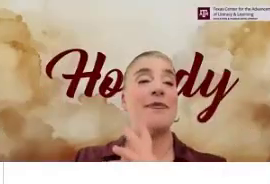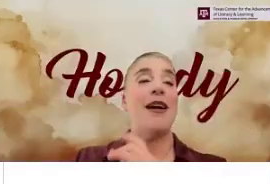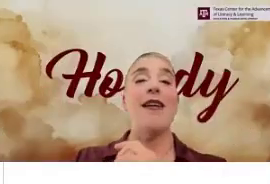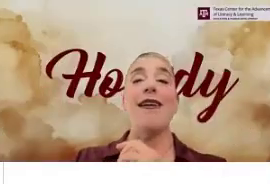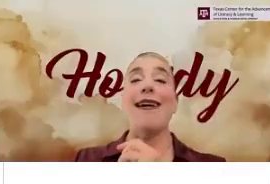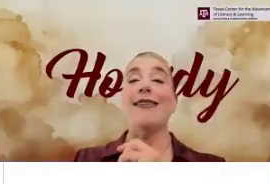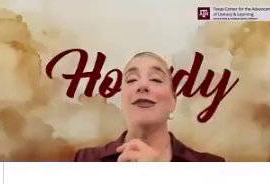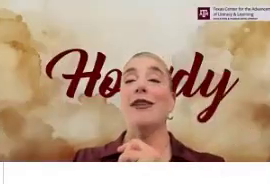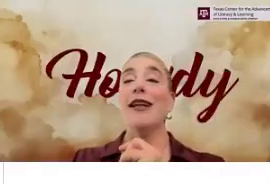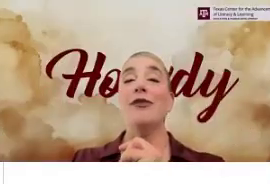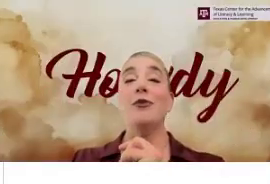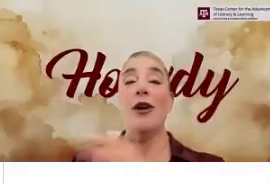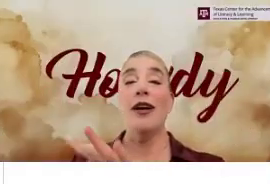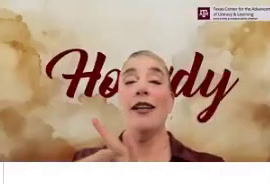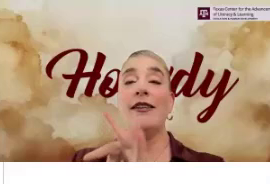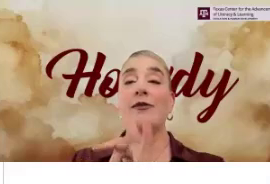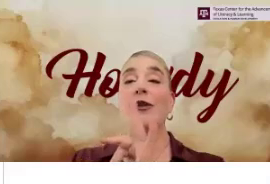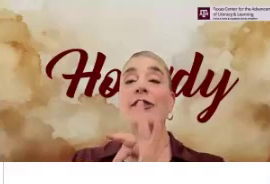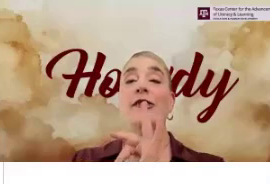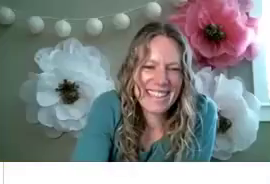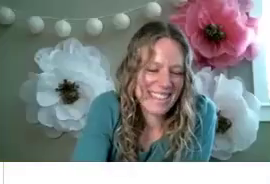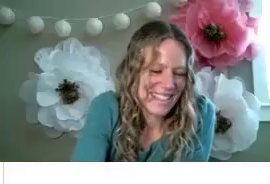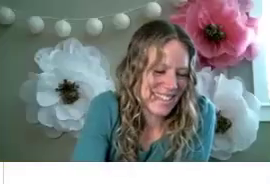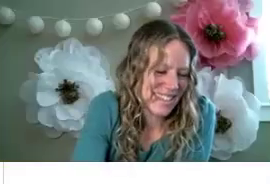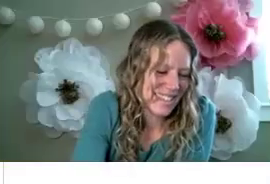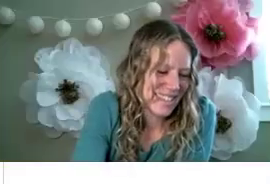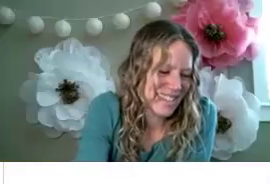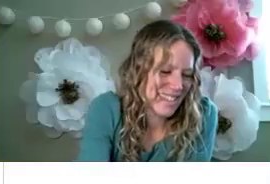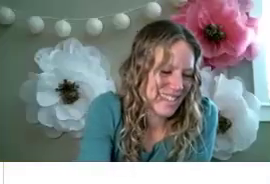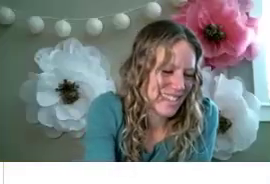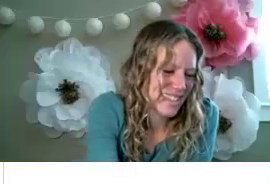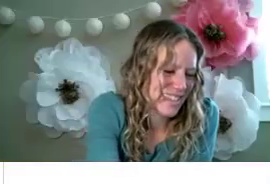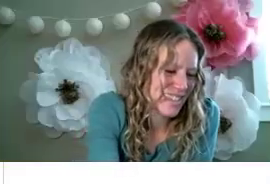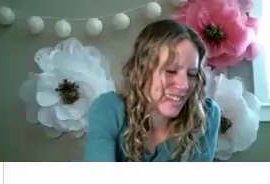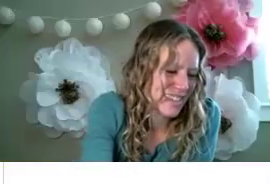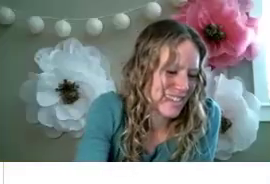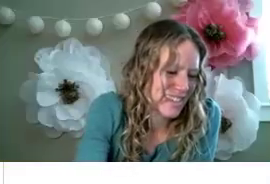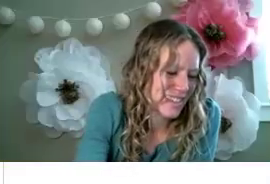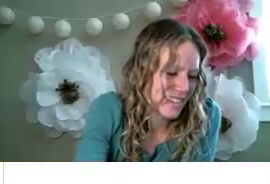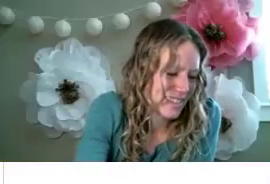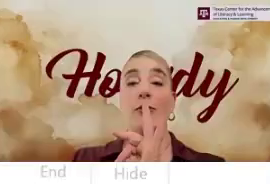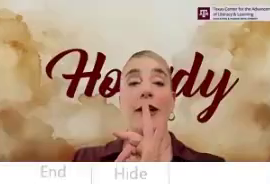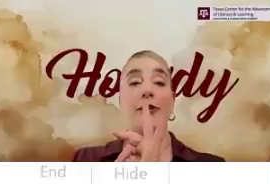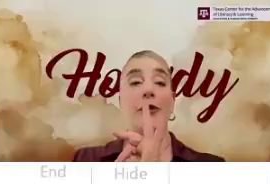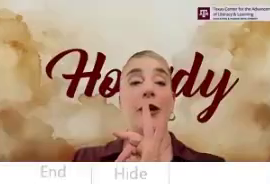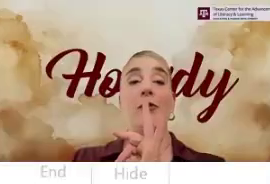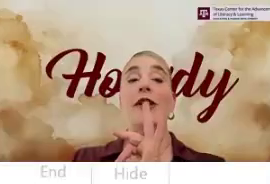there. All right, so let's go to review. We can do it both ways, right? We